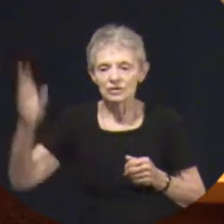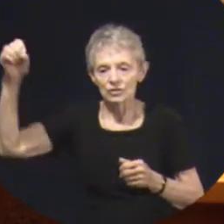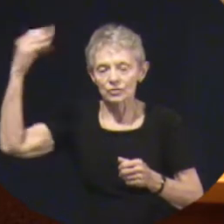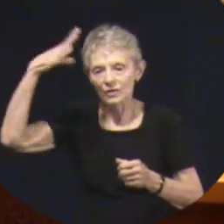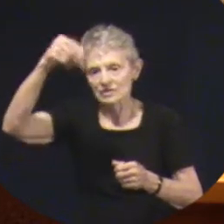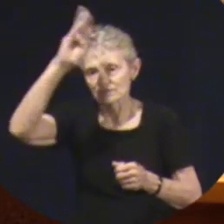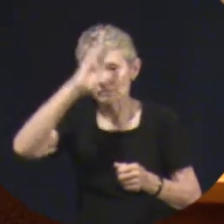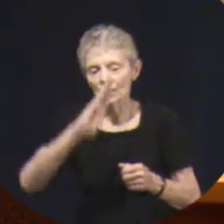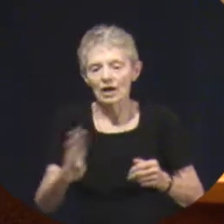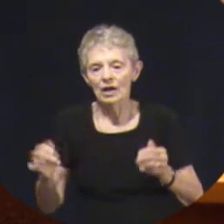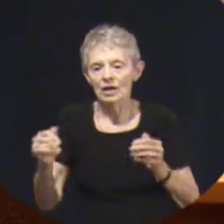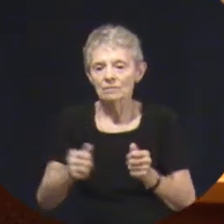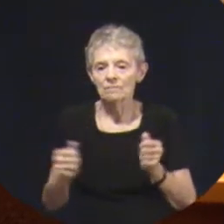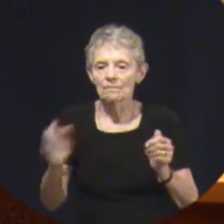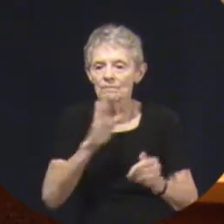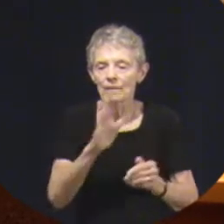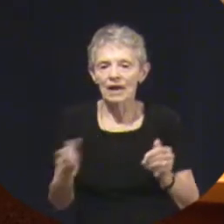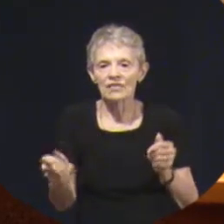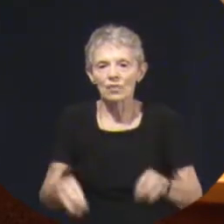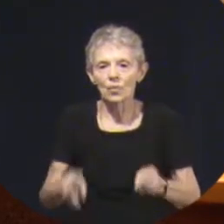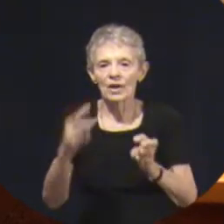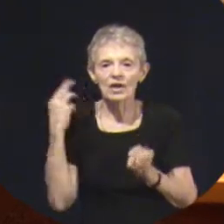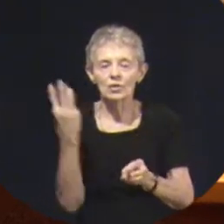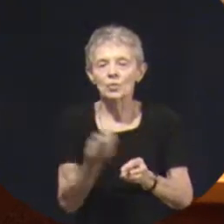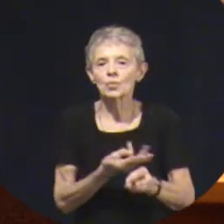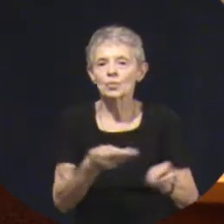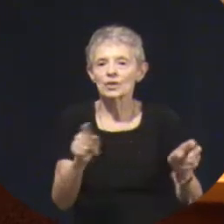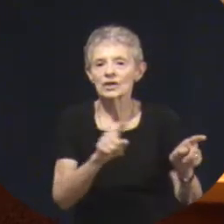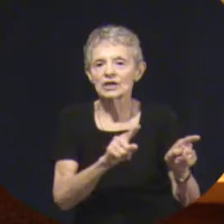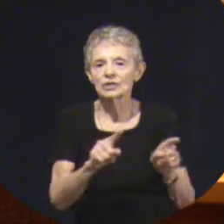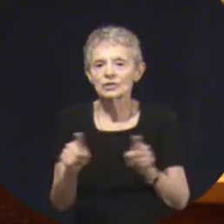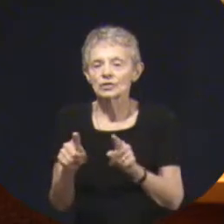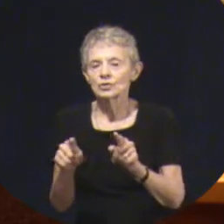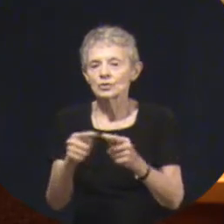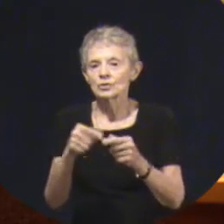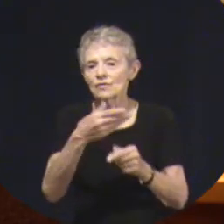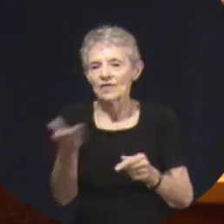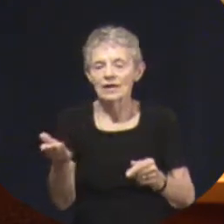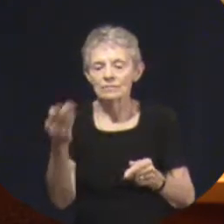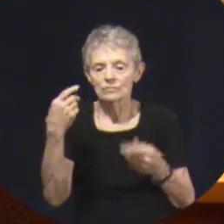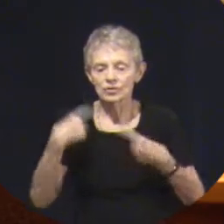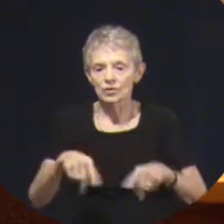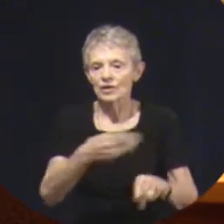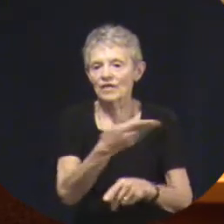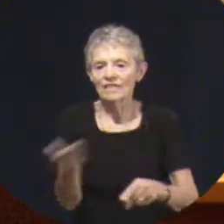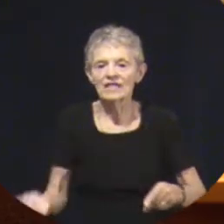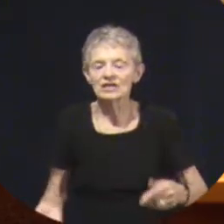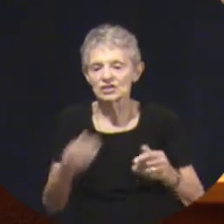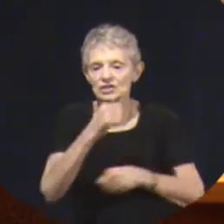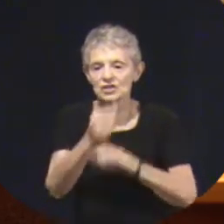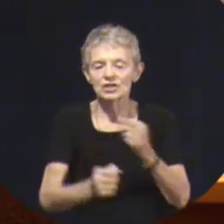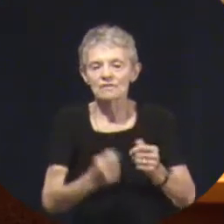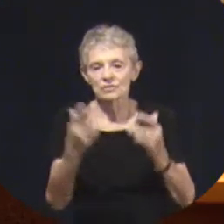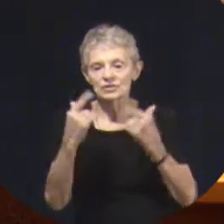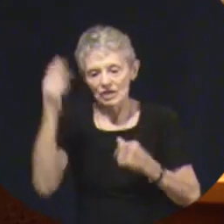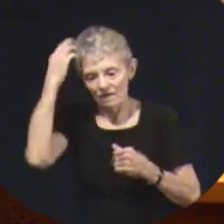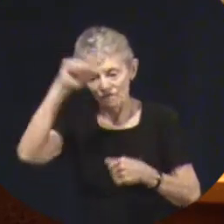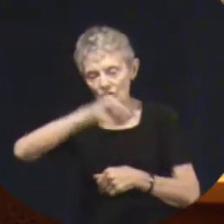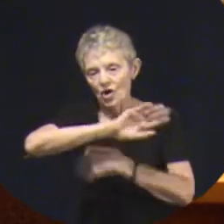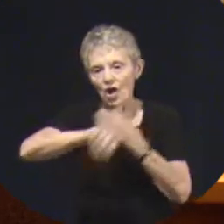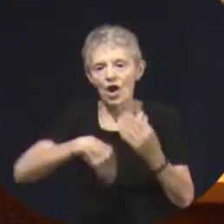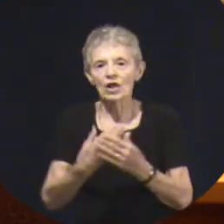mercy during this Jubilee Year of Mercy, let us pray to the Lord. Lord, hear our prayer. For all those in our church